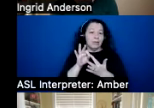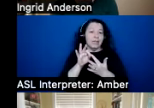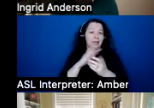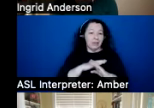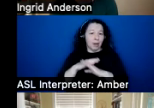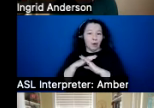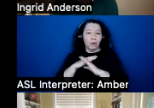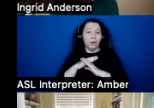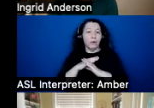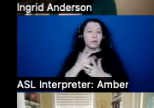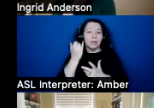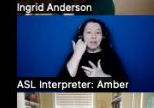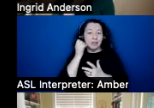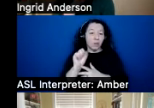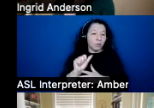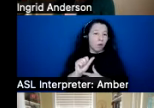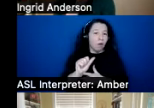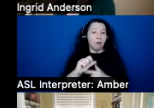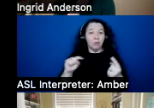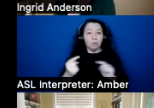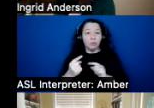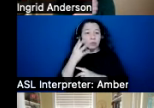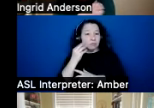sexually assaulted or abused.